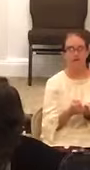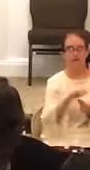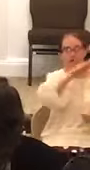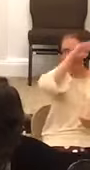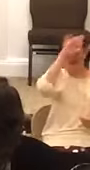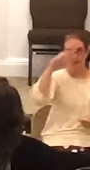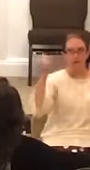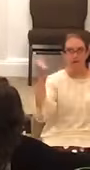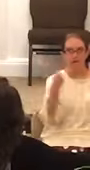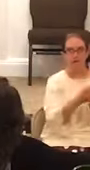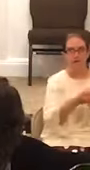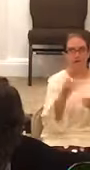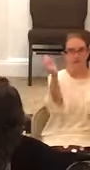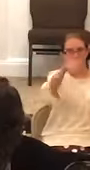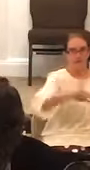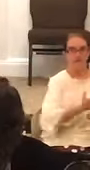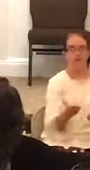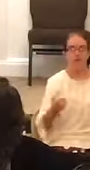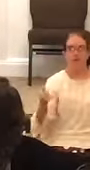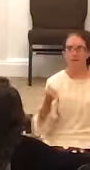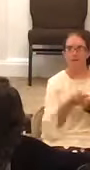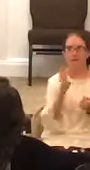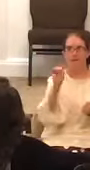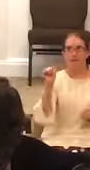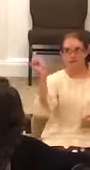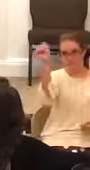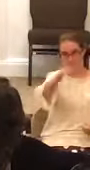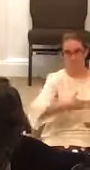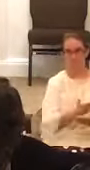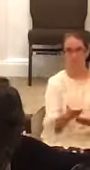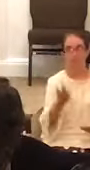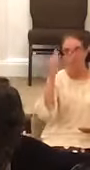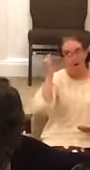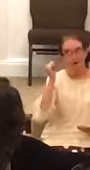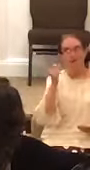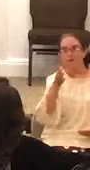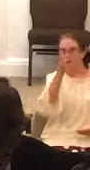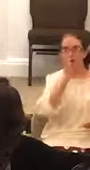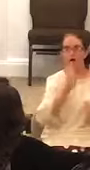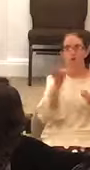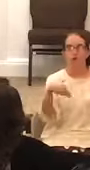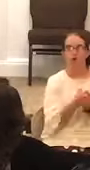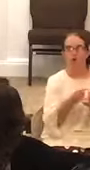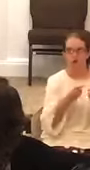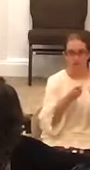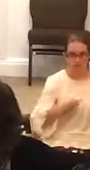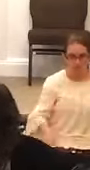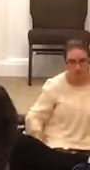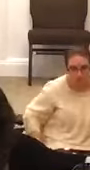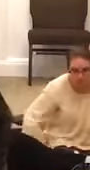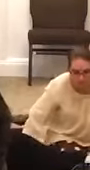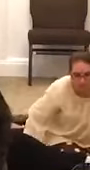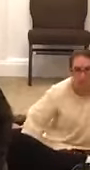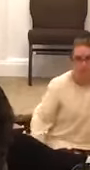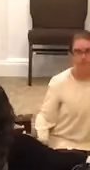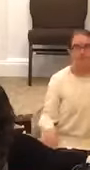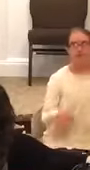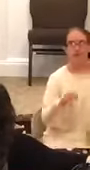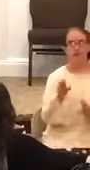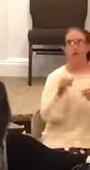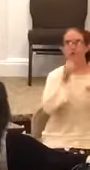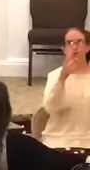never hits anything or gets hit by anything. You know why? Because God is in total control. Hallelujah. Don't